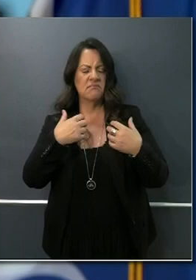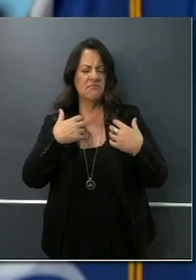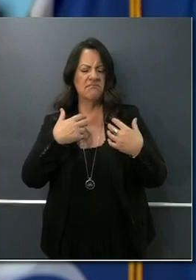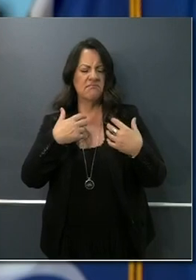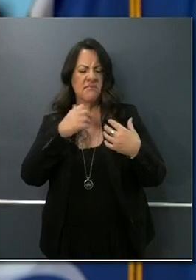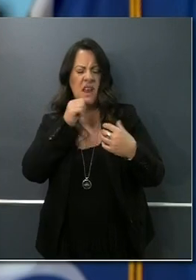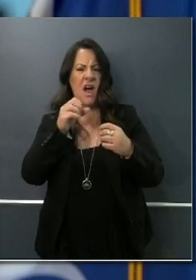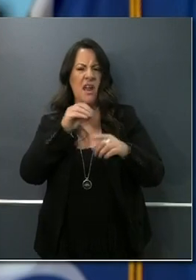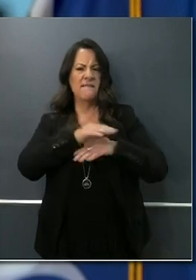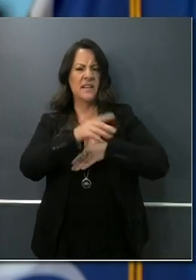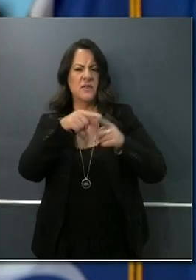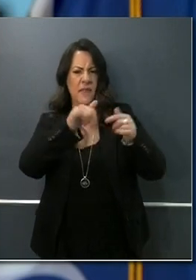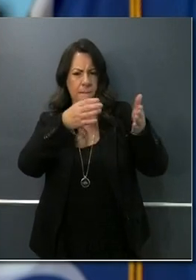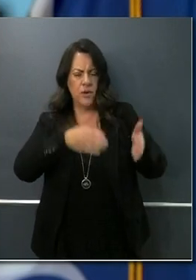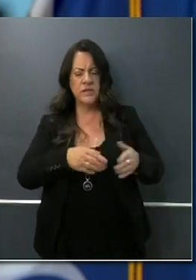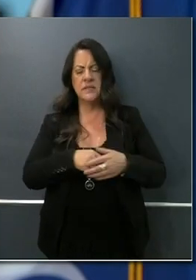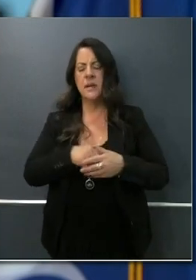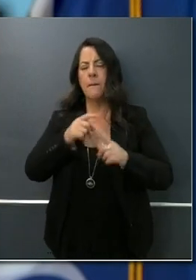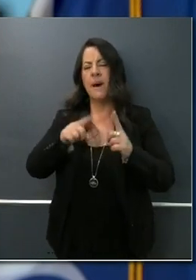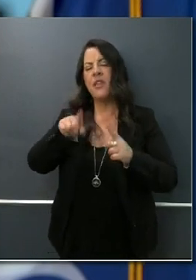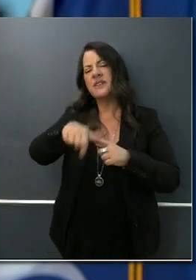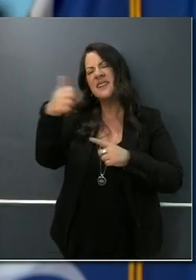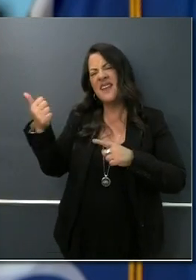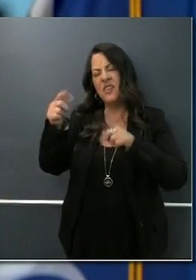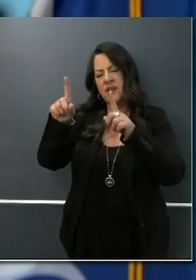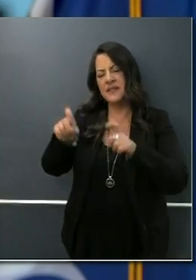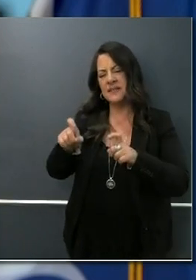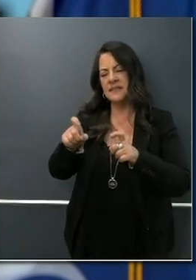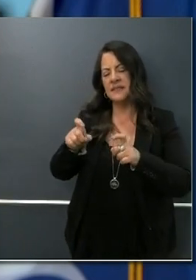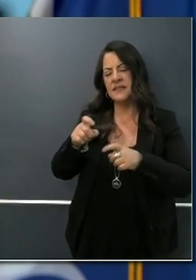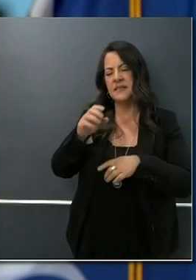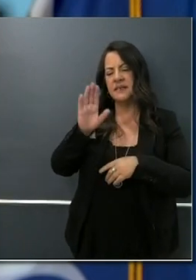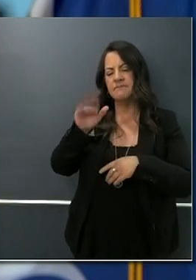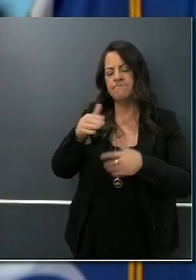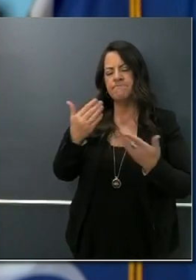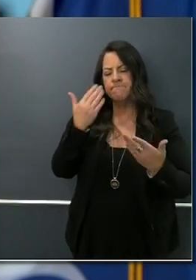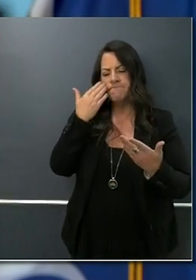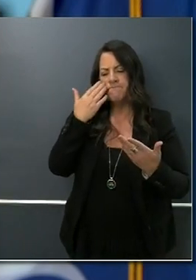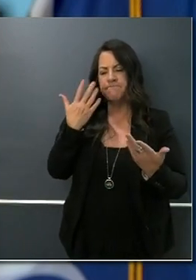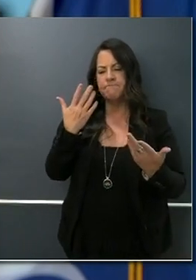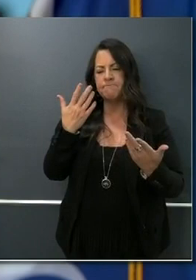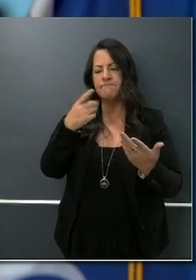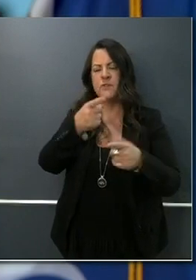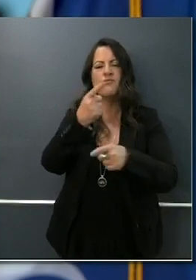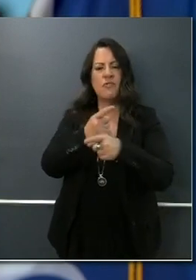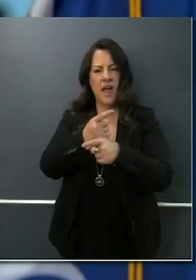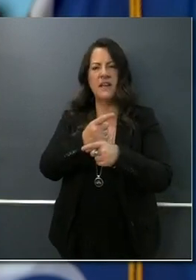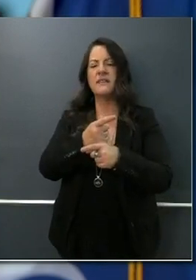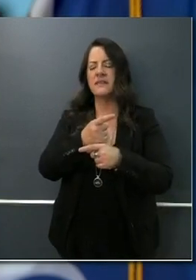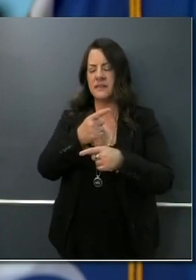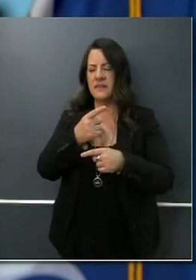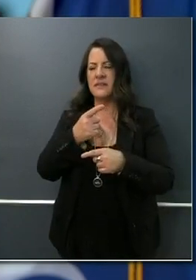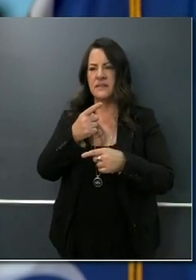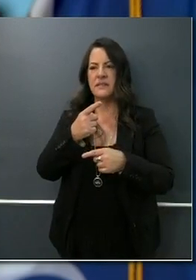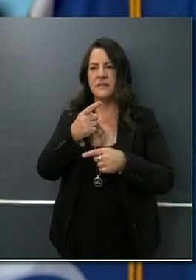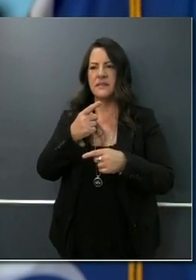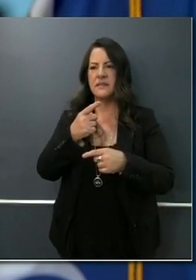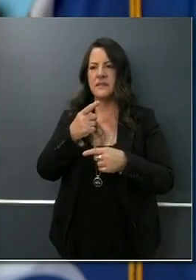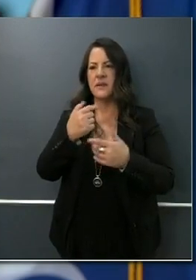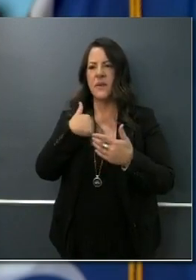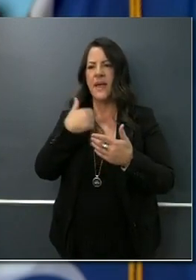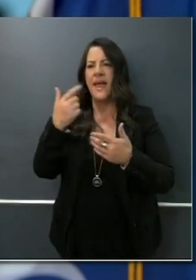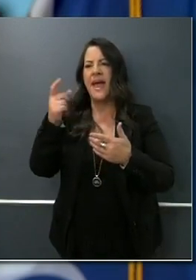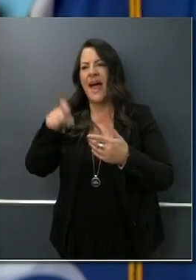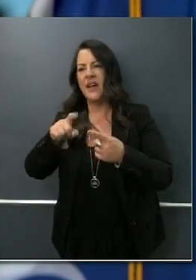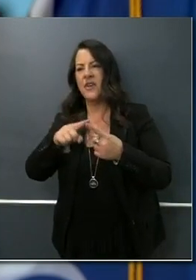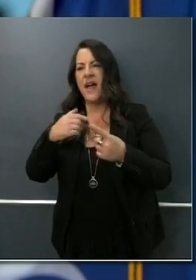concern that rears its head. And so you're correct. It was for a while reagents, and then it